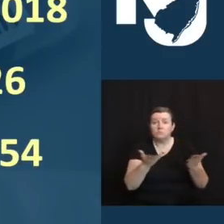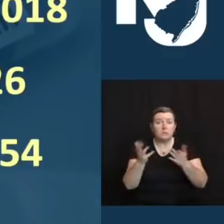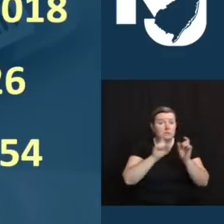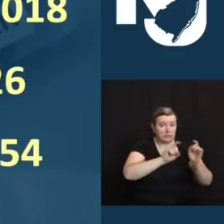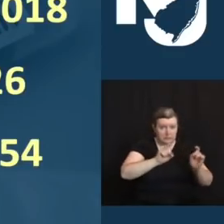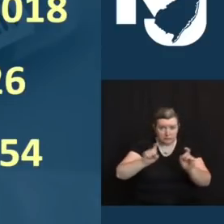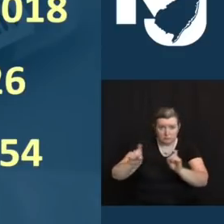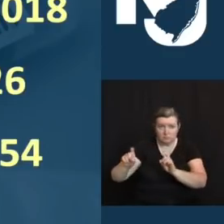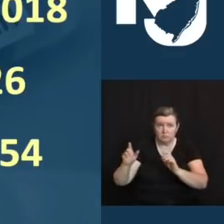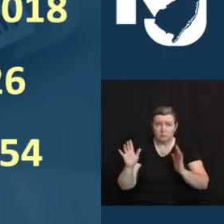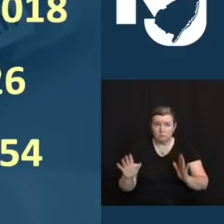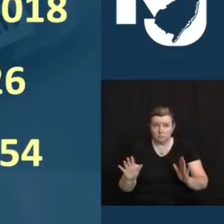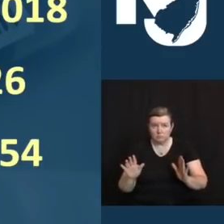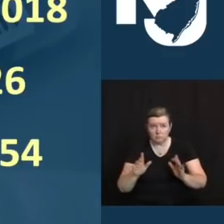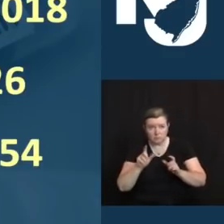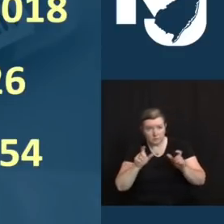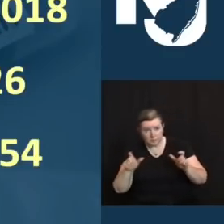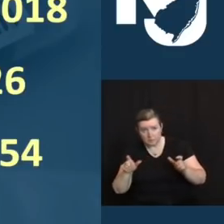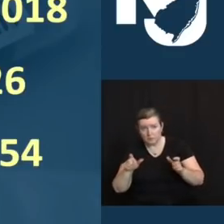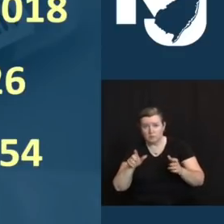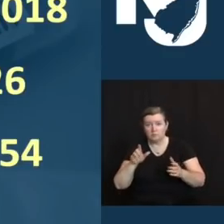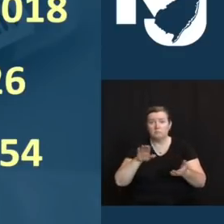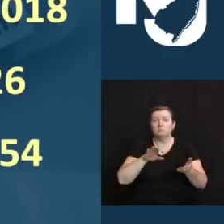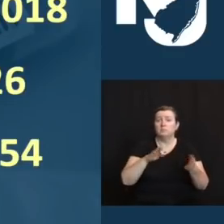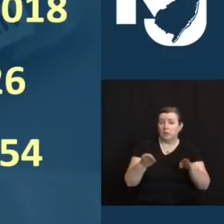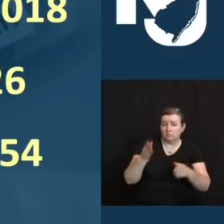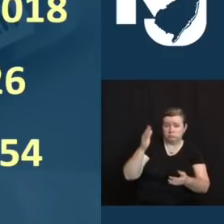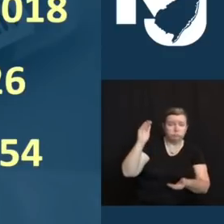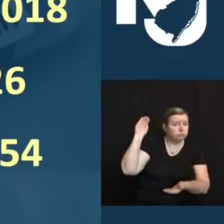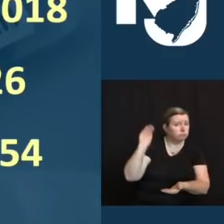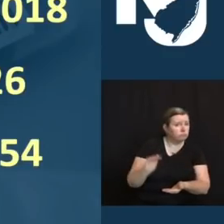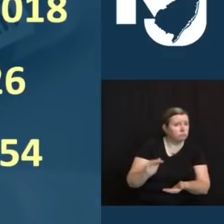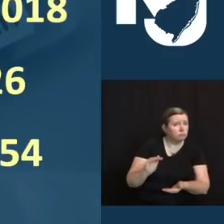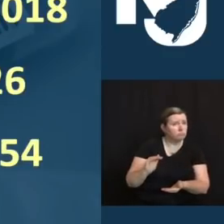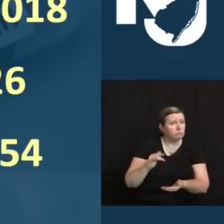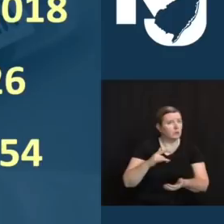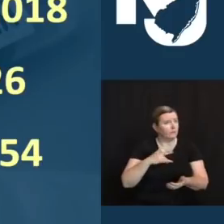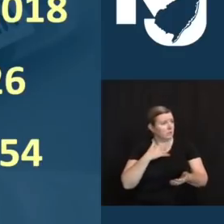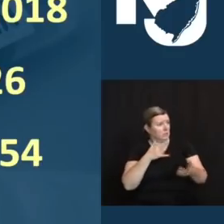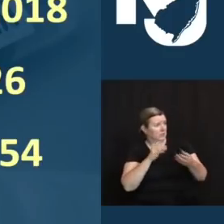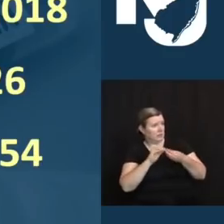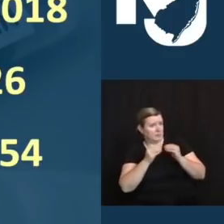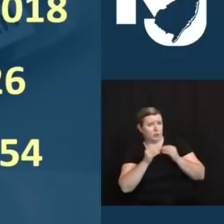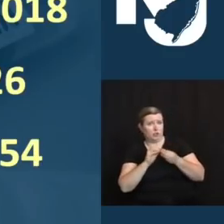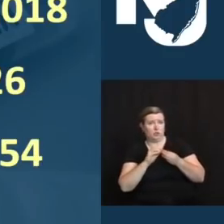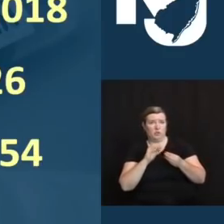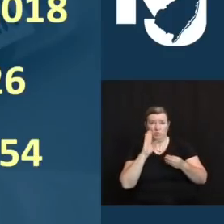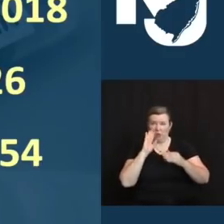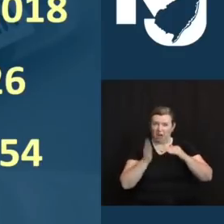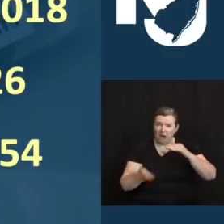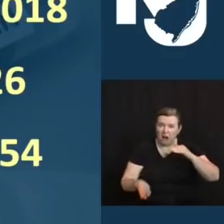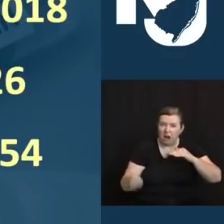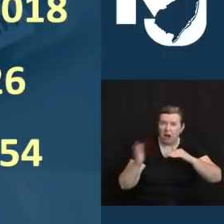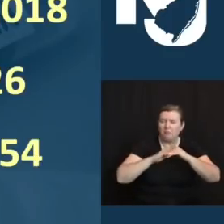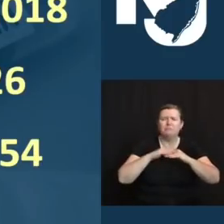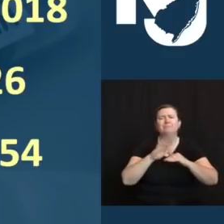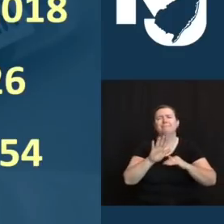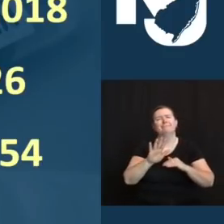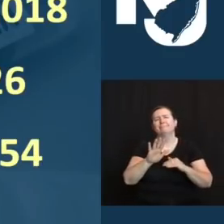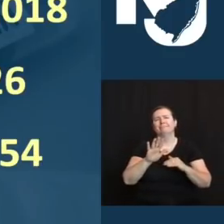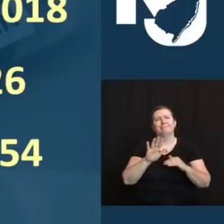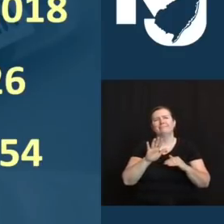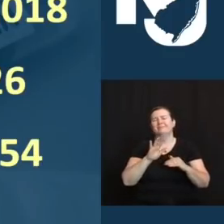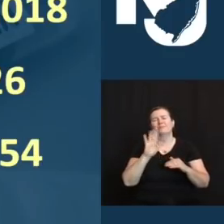please God that continues, we do not anticipate that this number will grow significantly. However, some changes are to